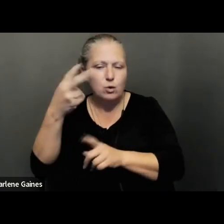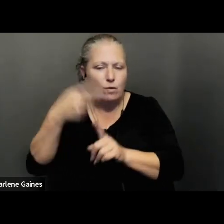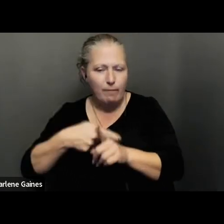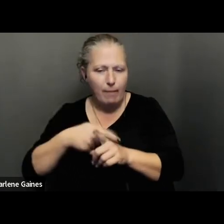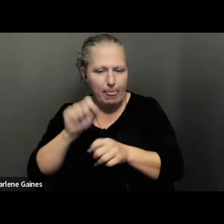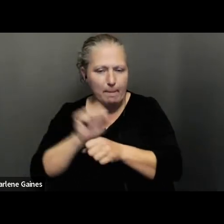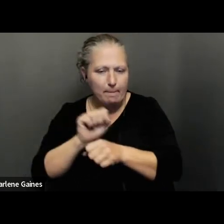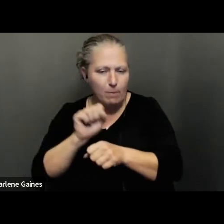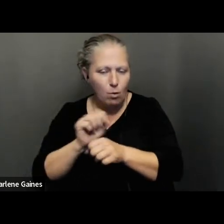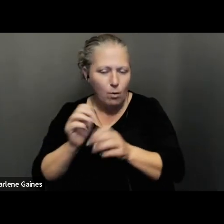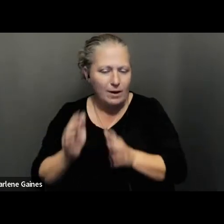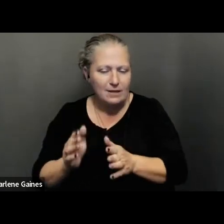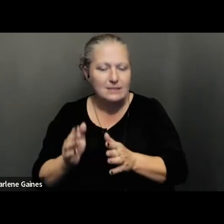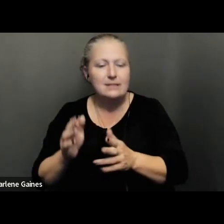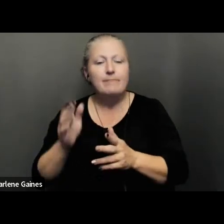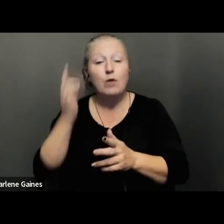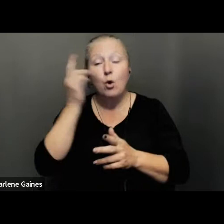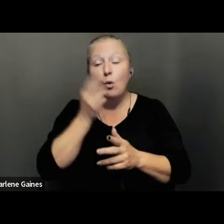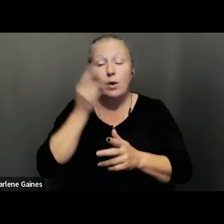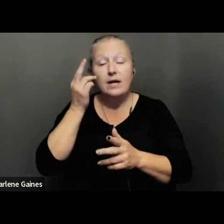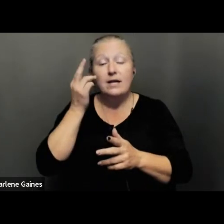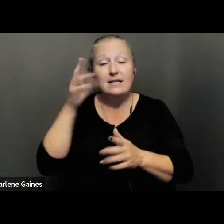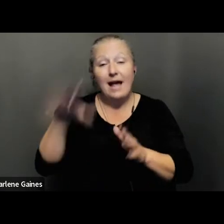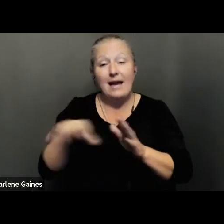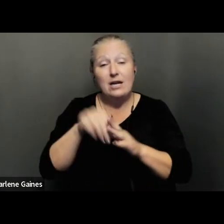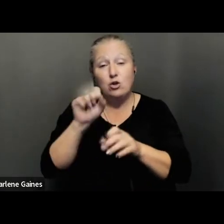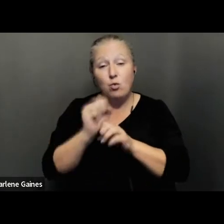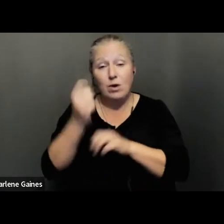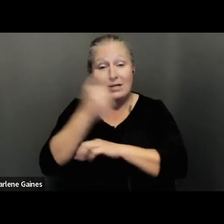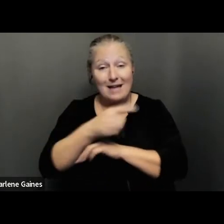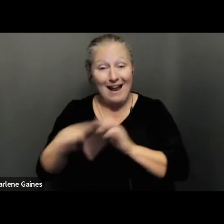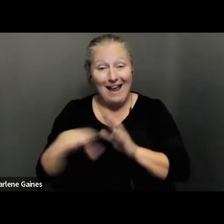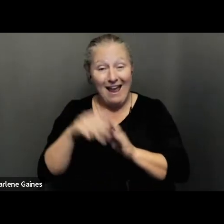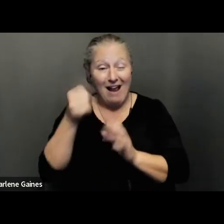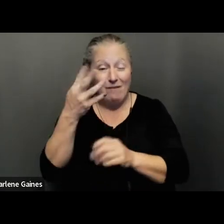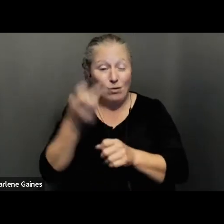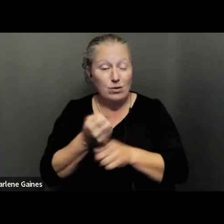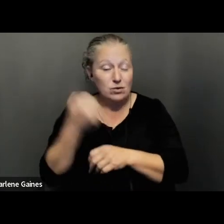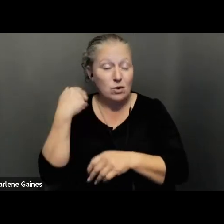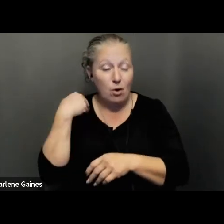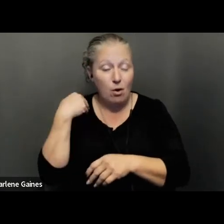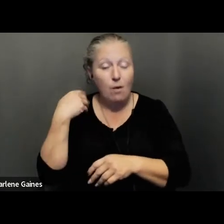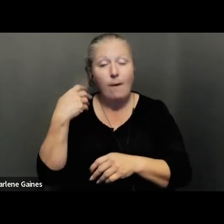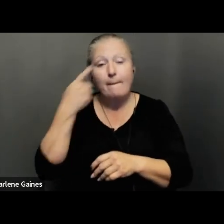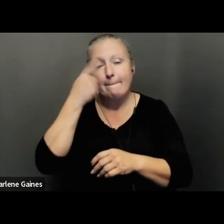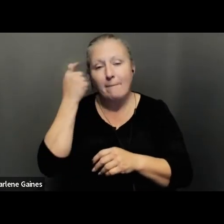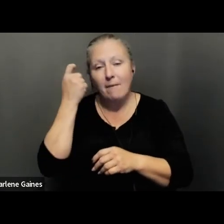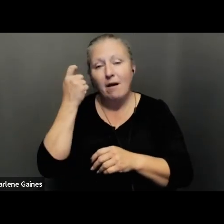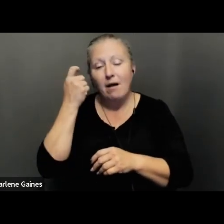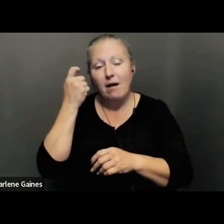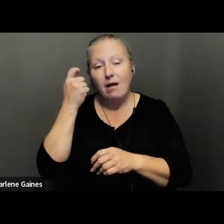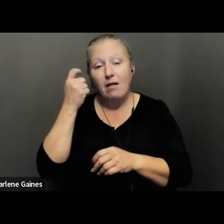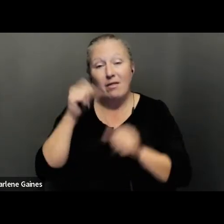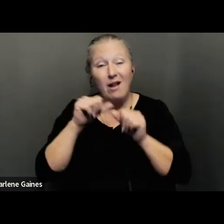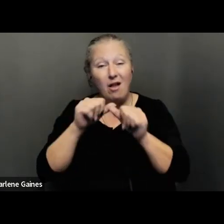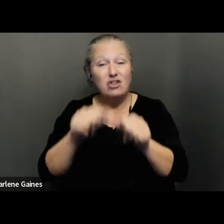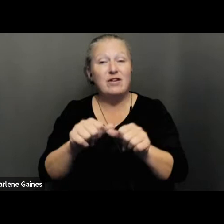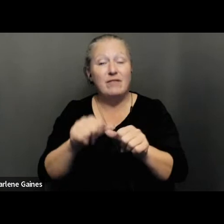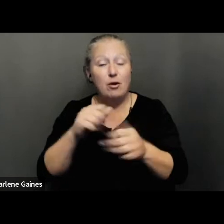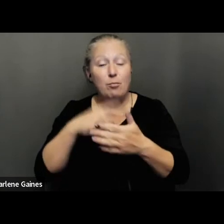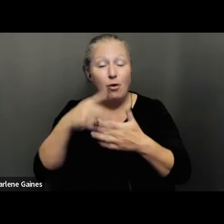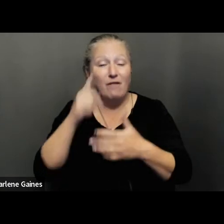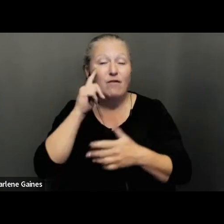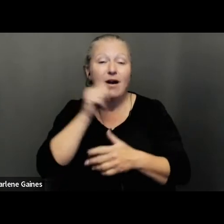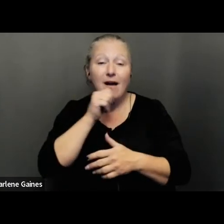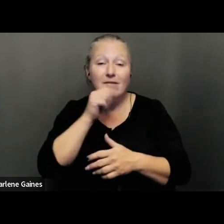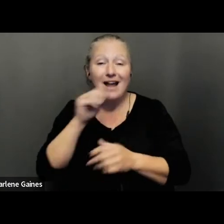employees. The reason these additional workdays were added several years ago was that the longevity programs for the confidential and